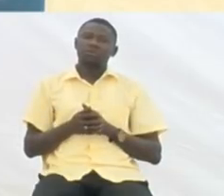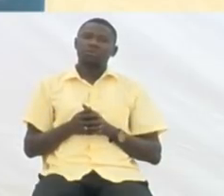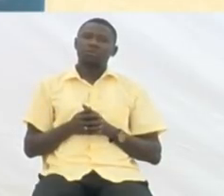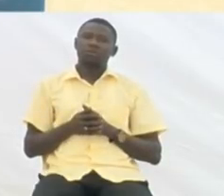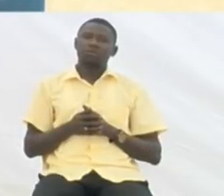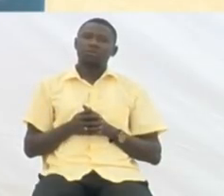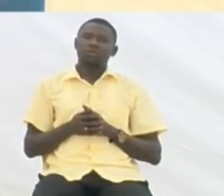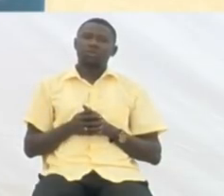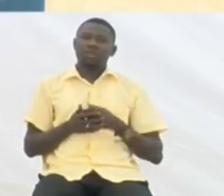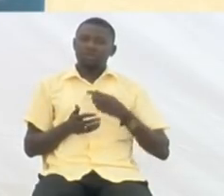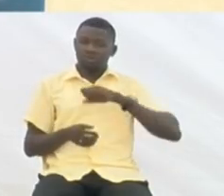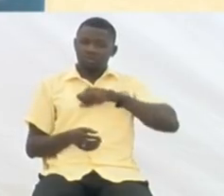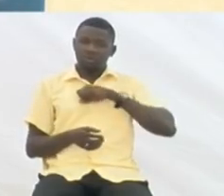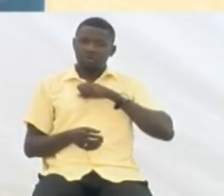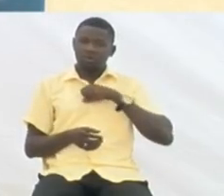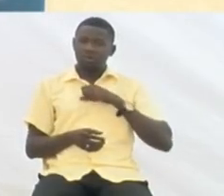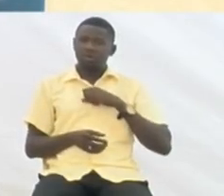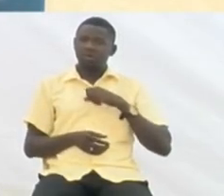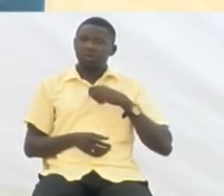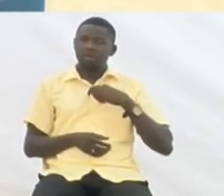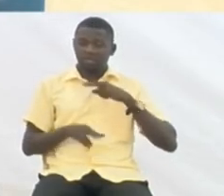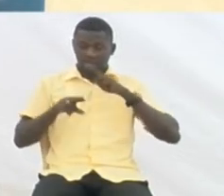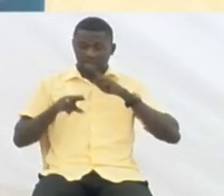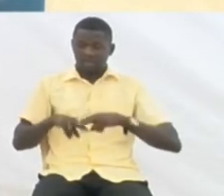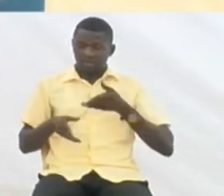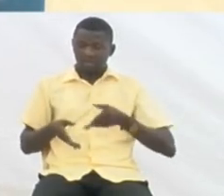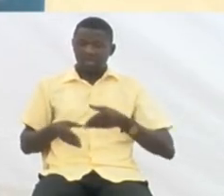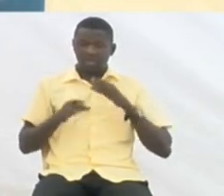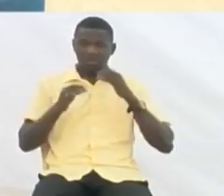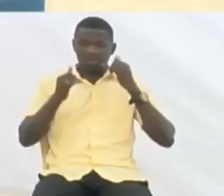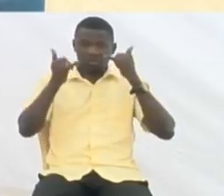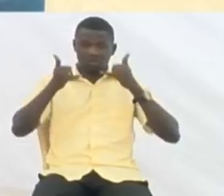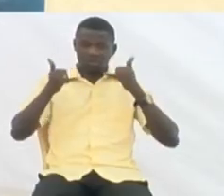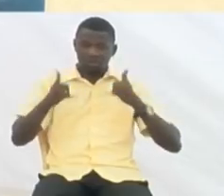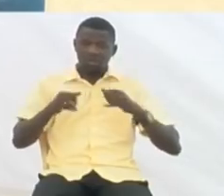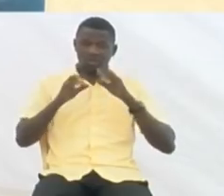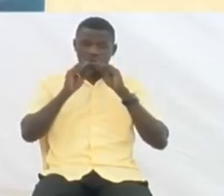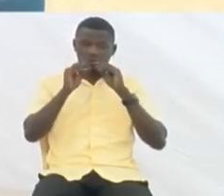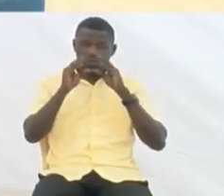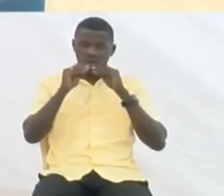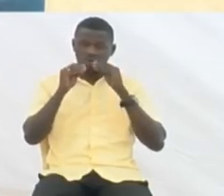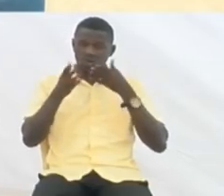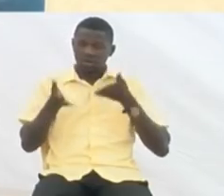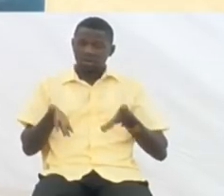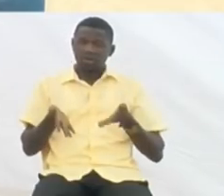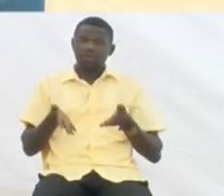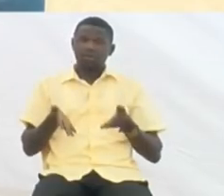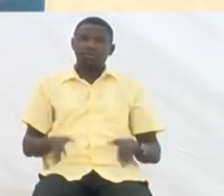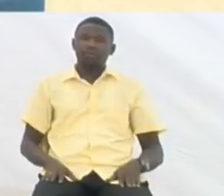that. Because even me, Boubacar, seated here